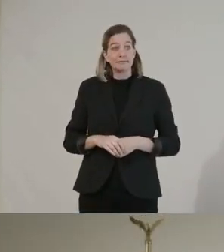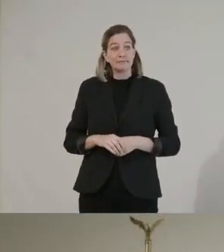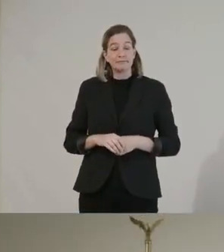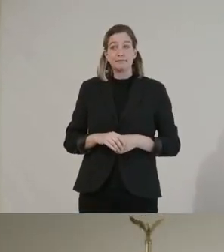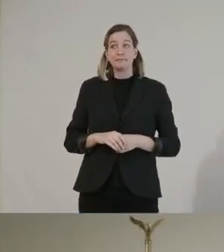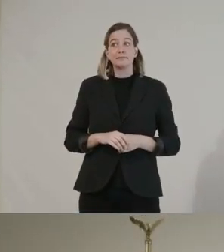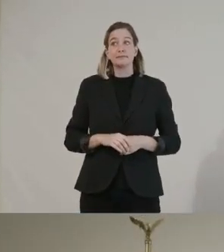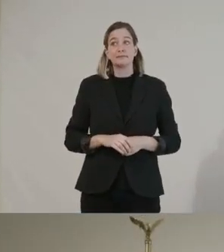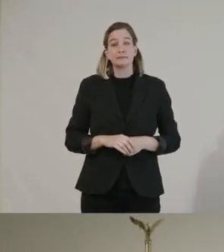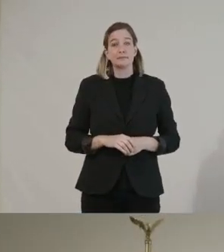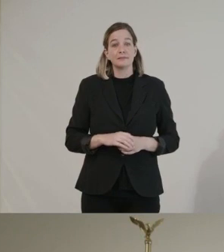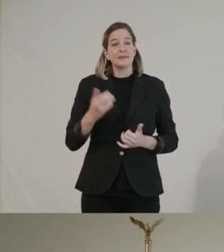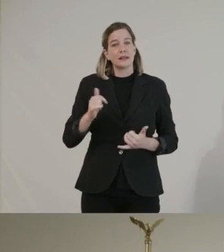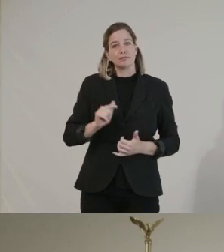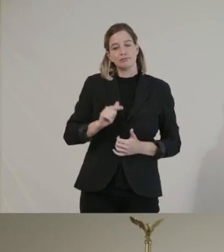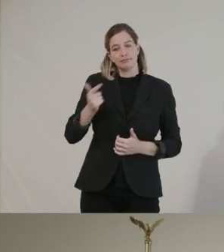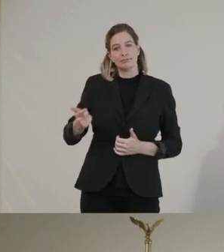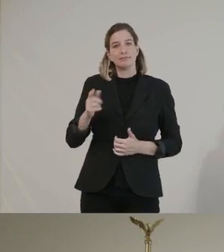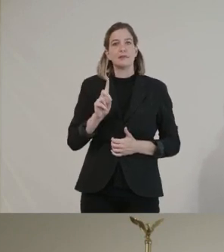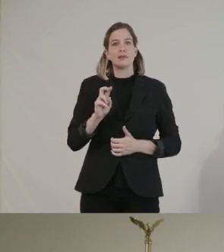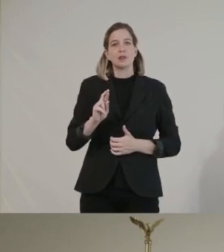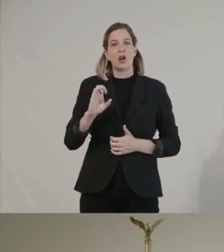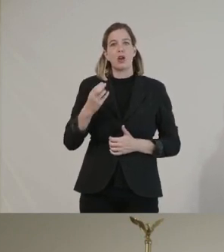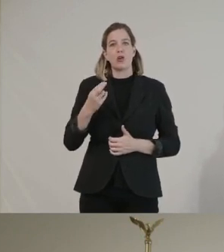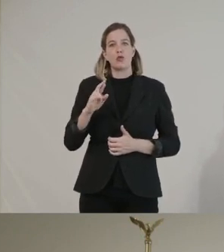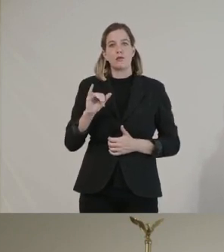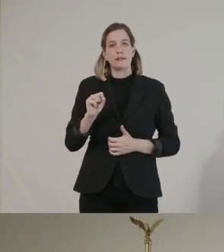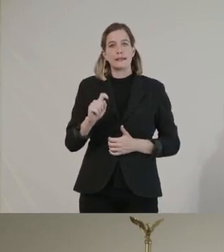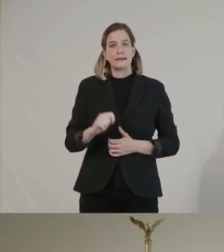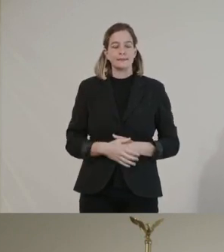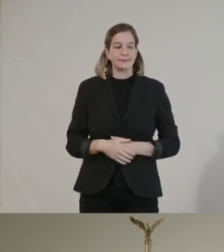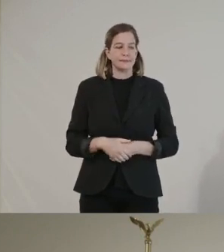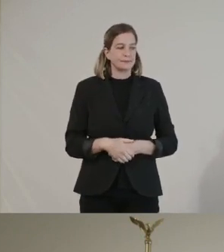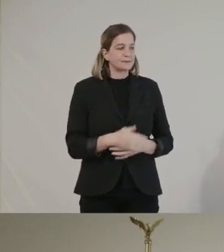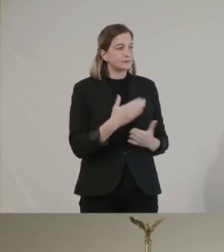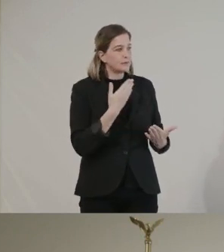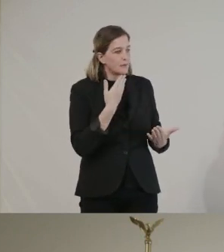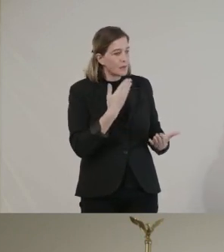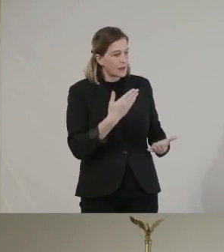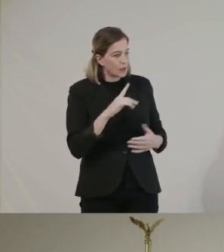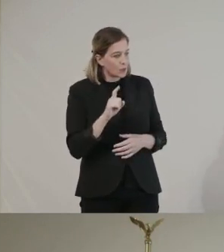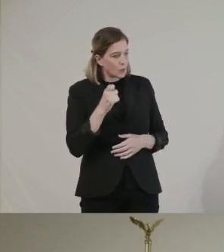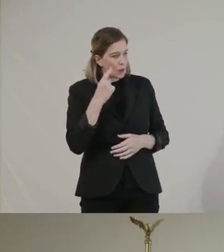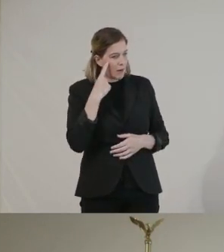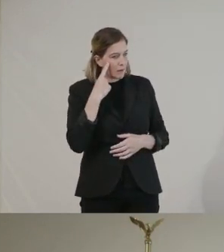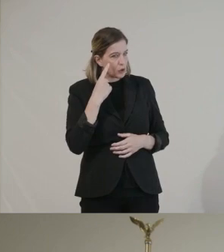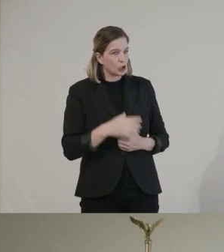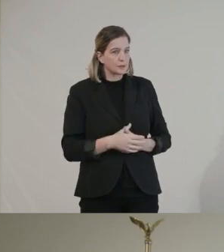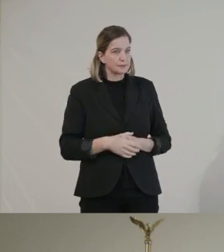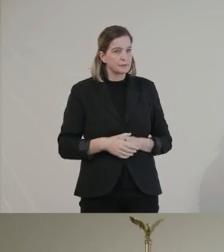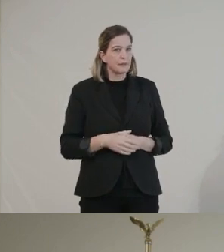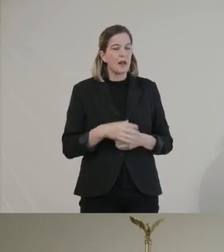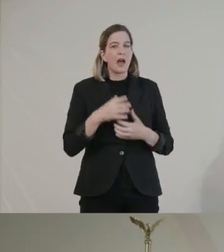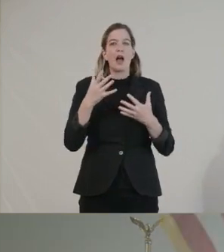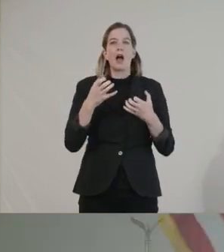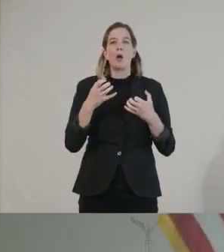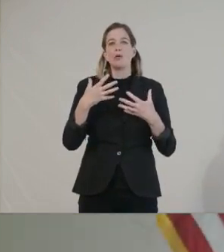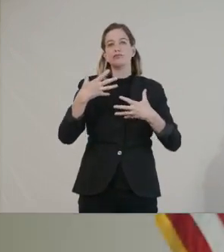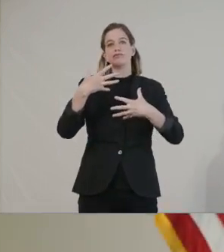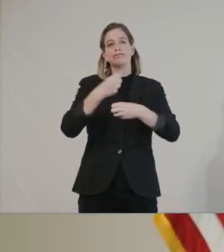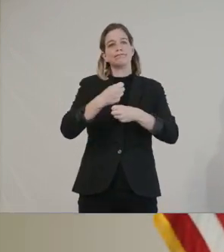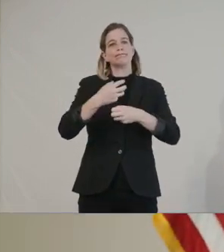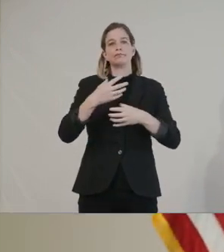Thank you, Governor. So just to run through the data slides really quick, or just the one.